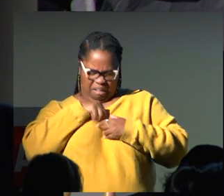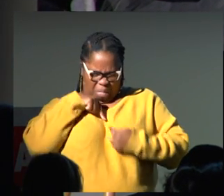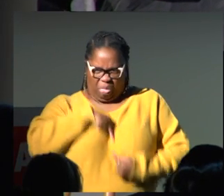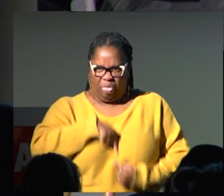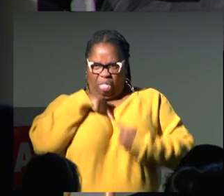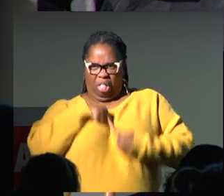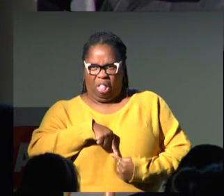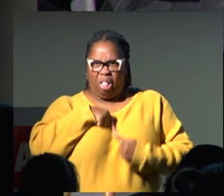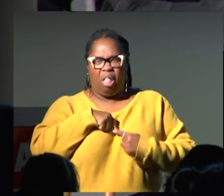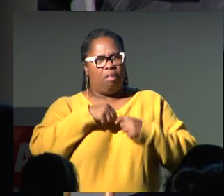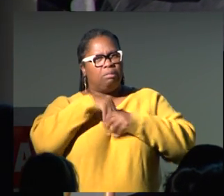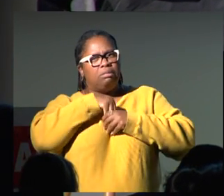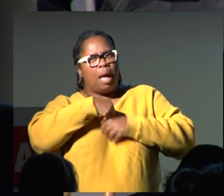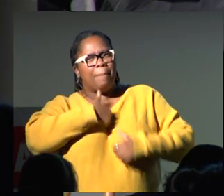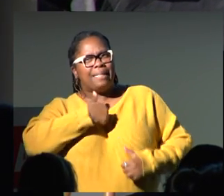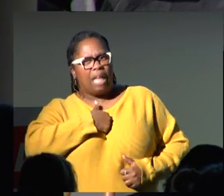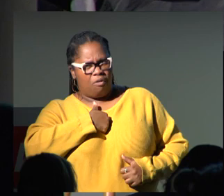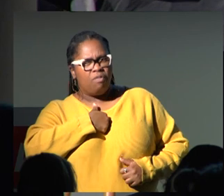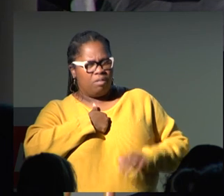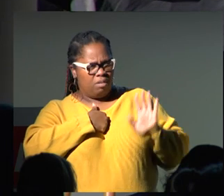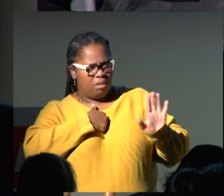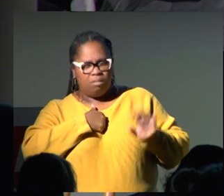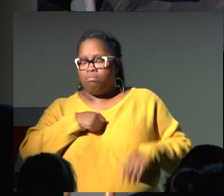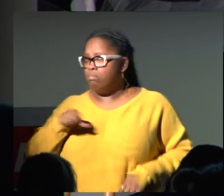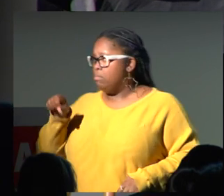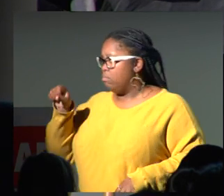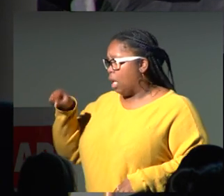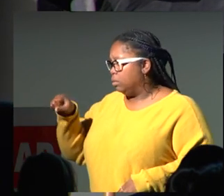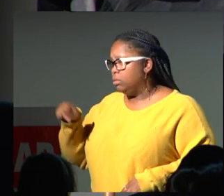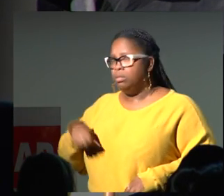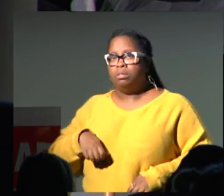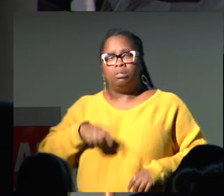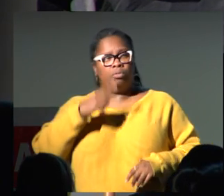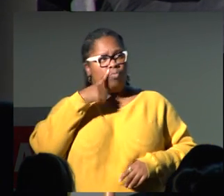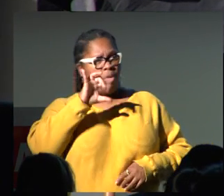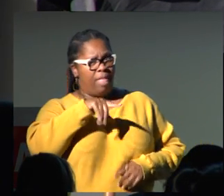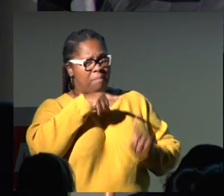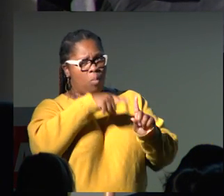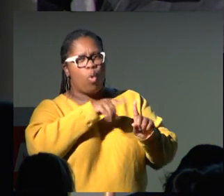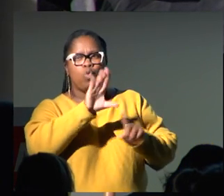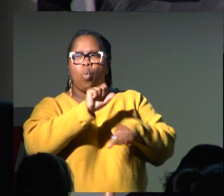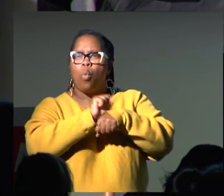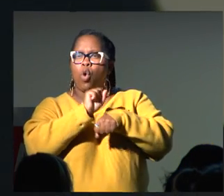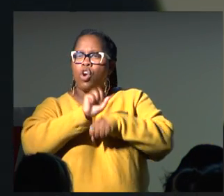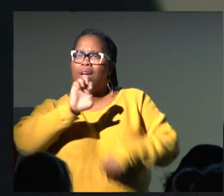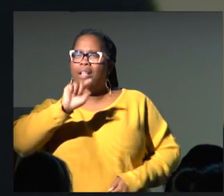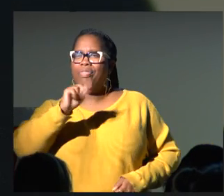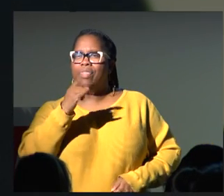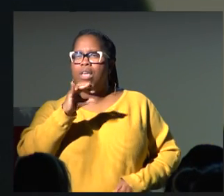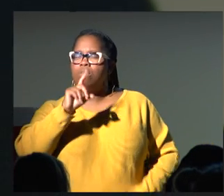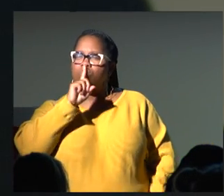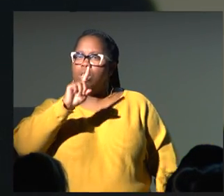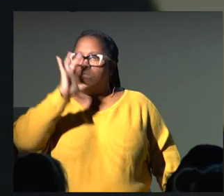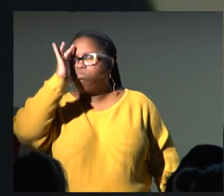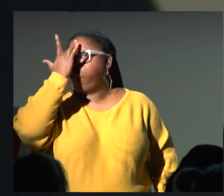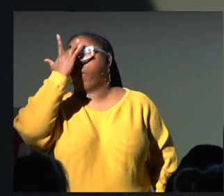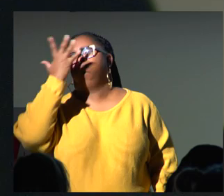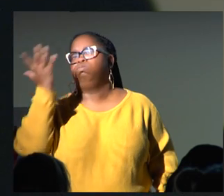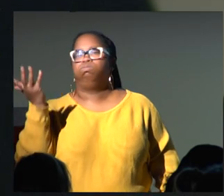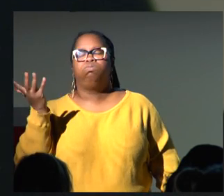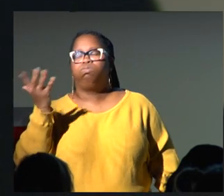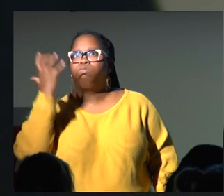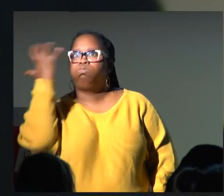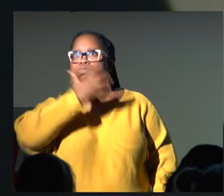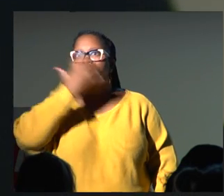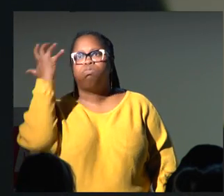Right? So to that point, your work ethic is sick, like,